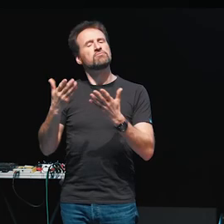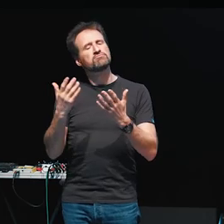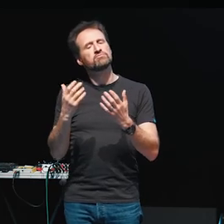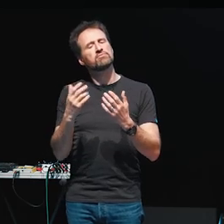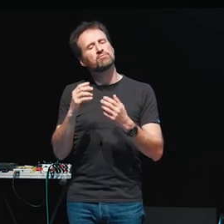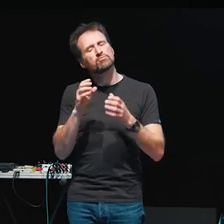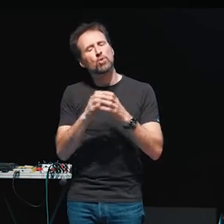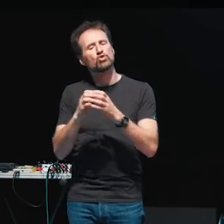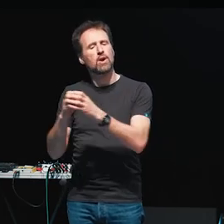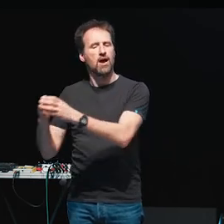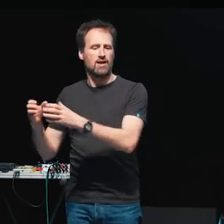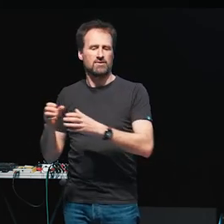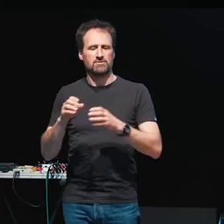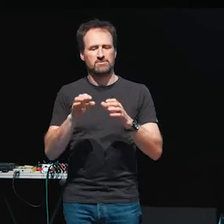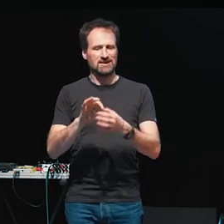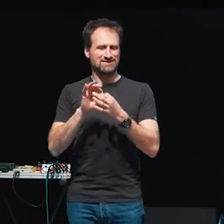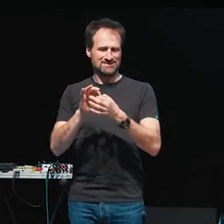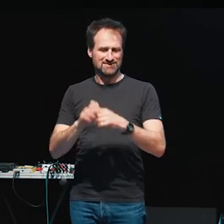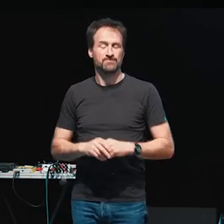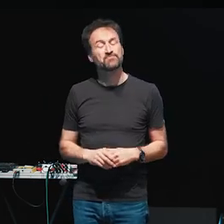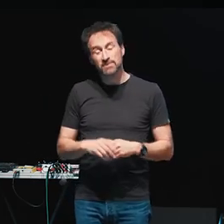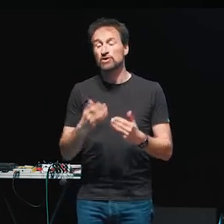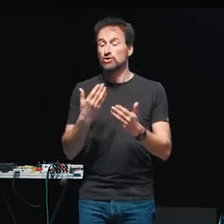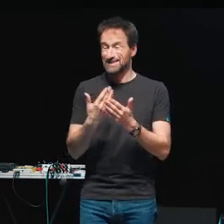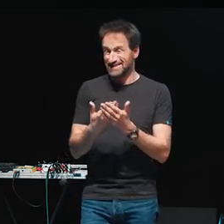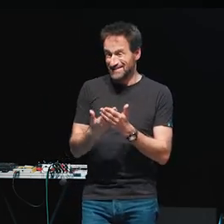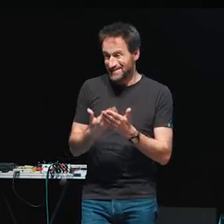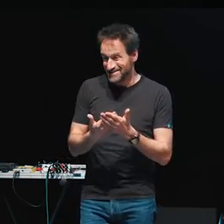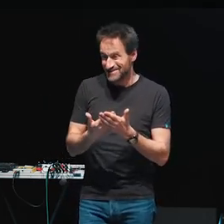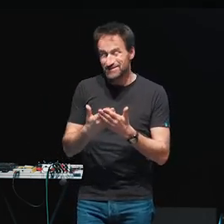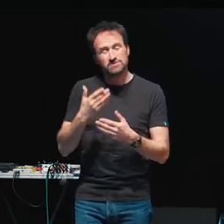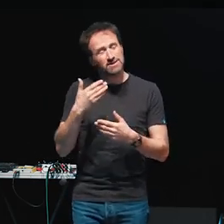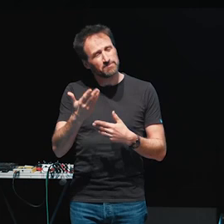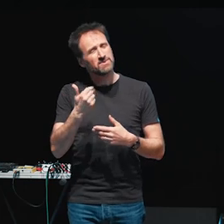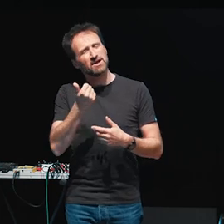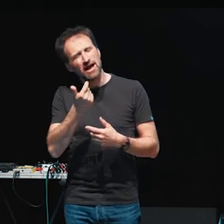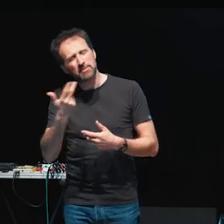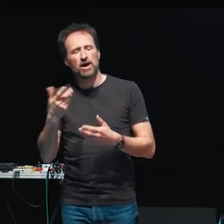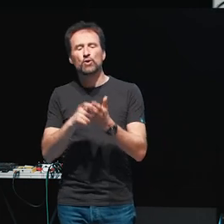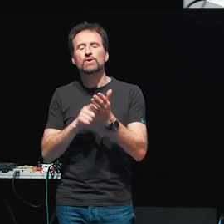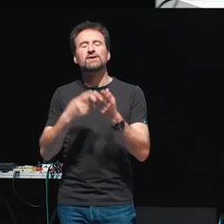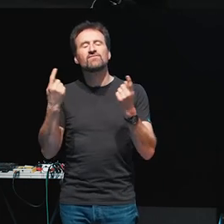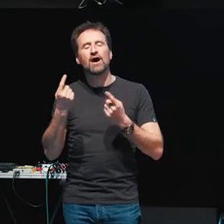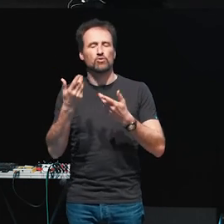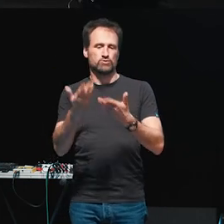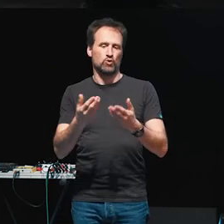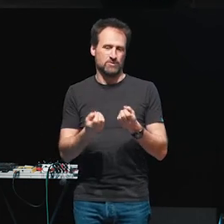So that's where all this happened. And there were a few reasons why this happened.